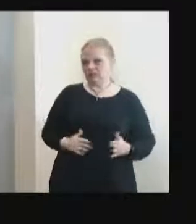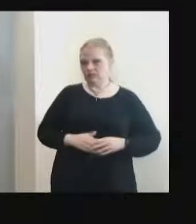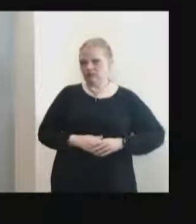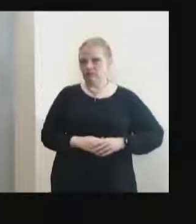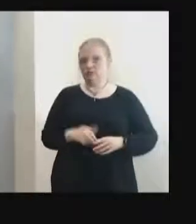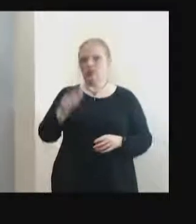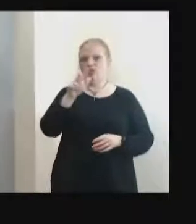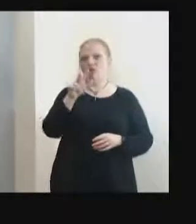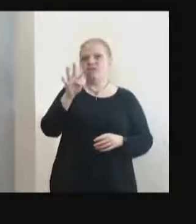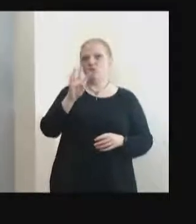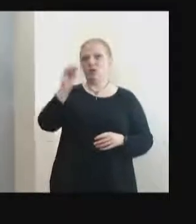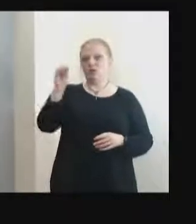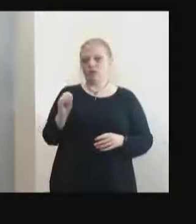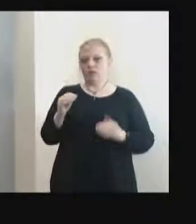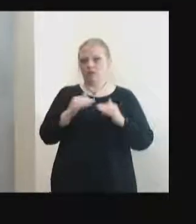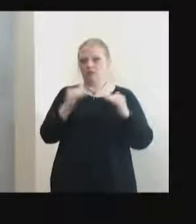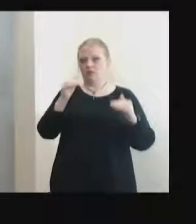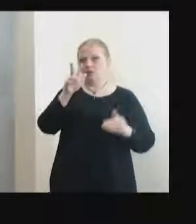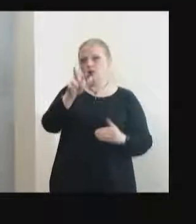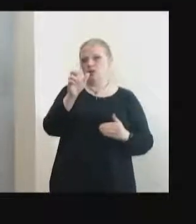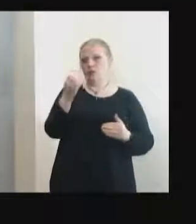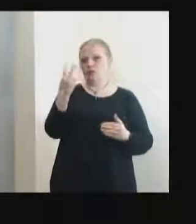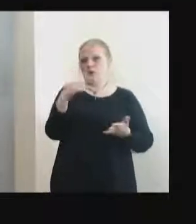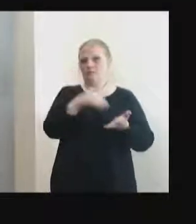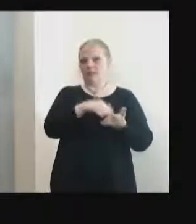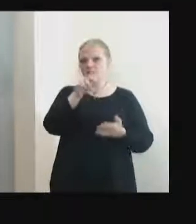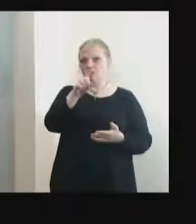And 34%, which is